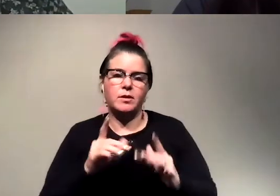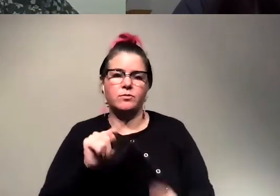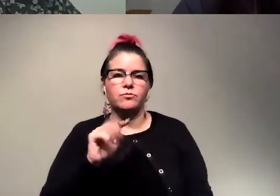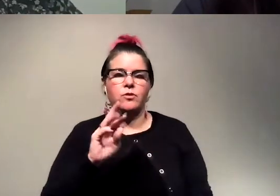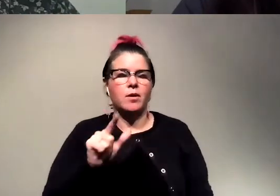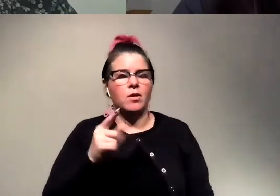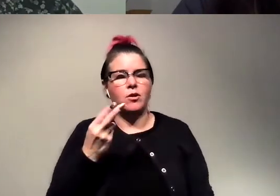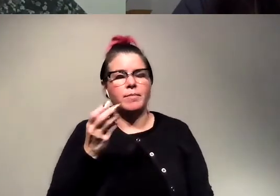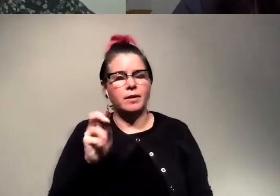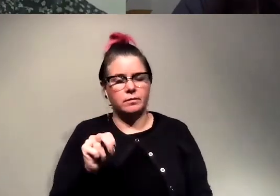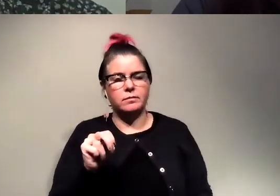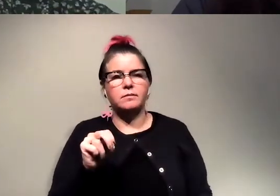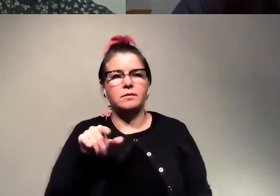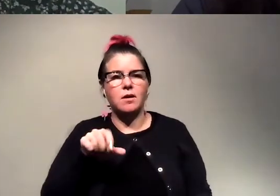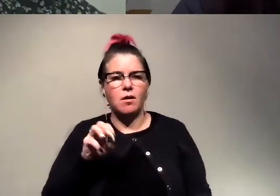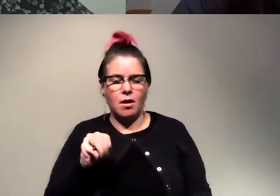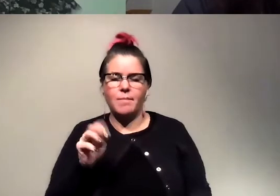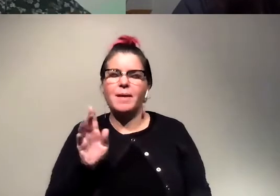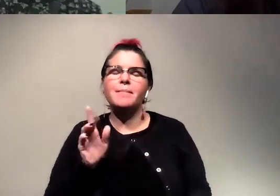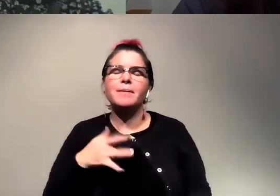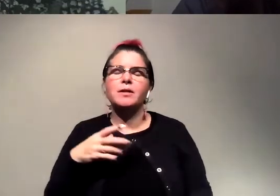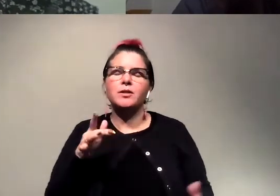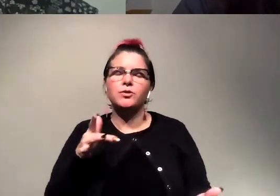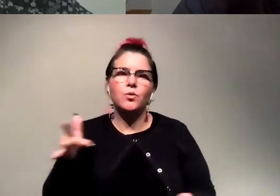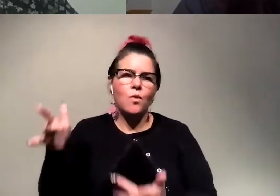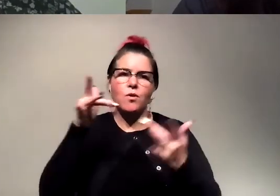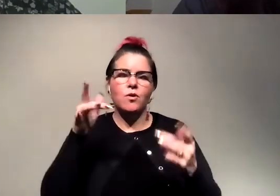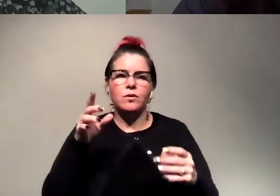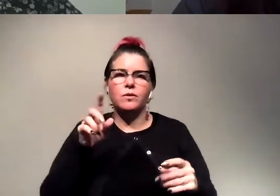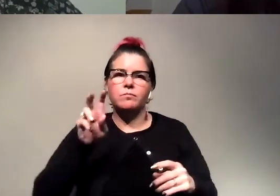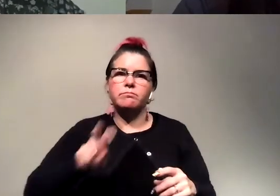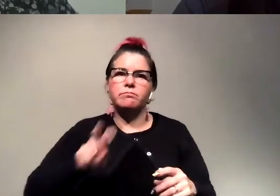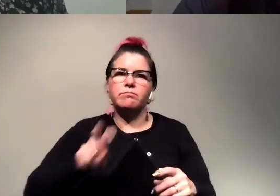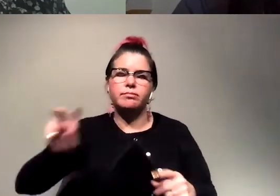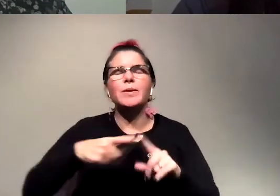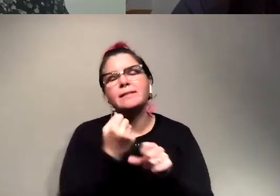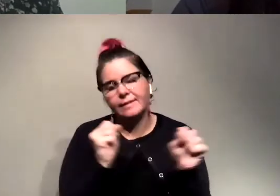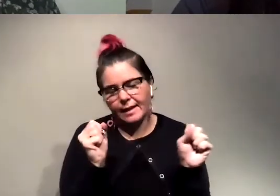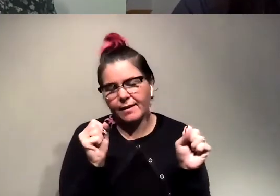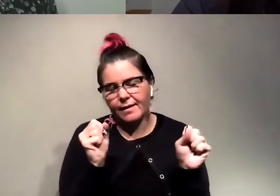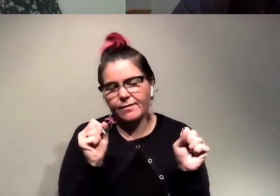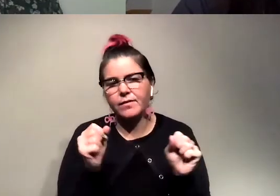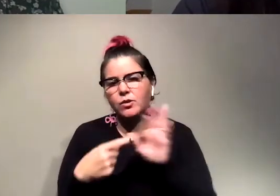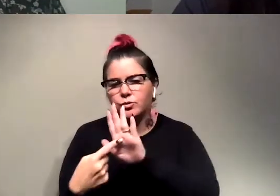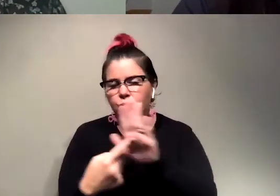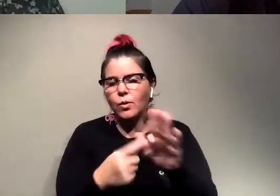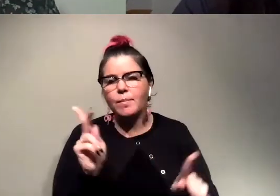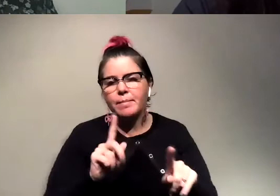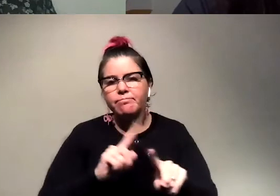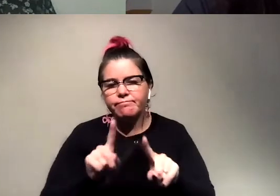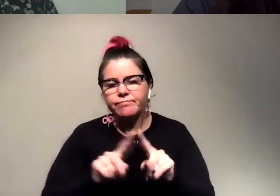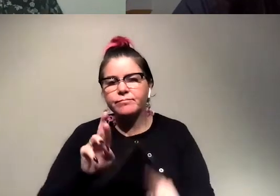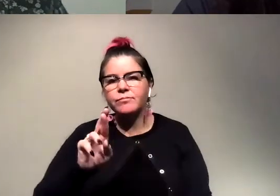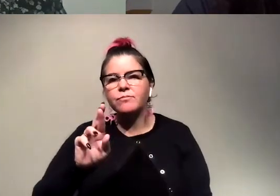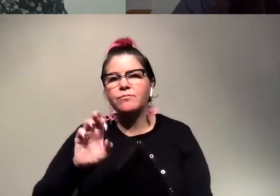and do a lot of tours. When it's safe to, they do a lot of tours to show people the different reptiles and